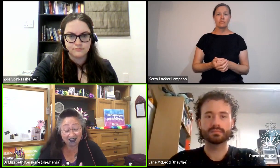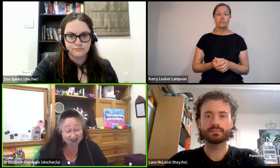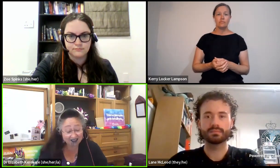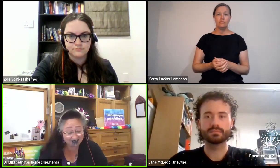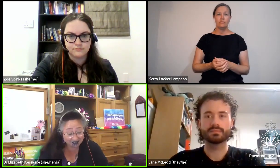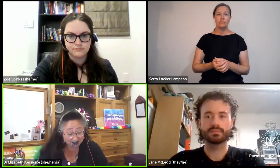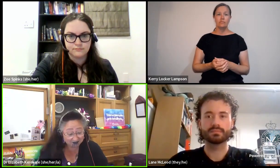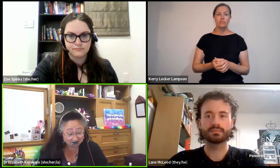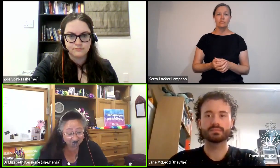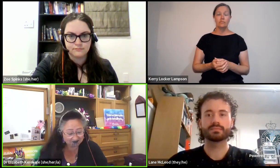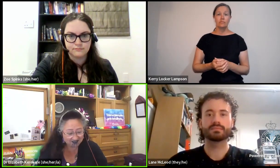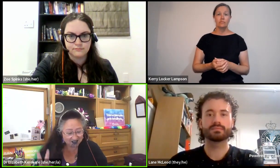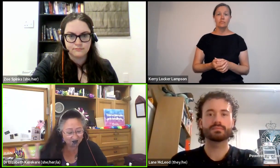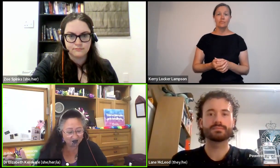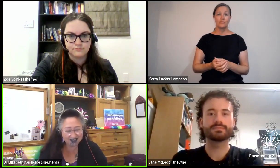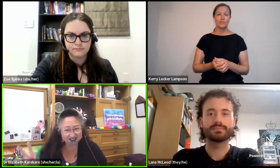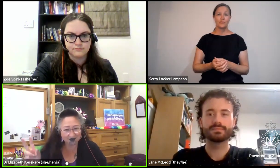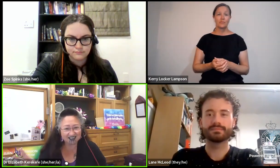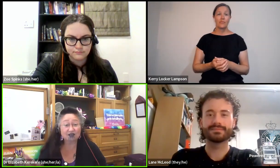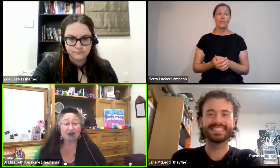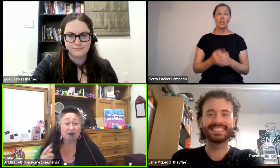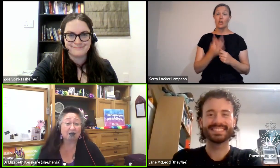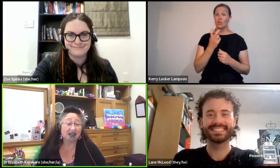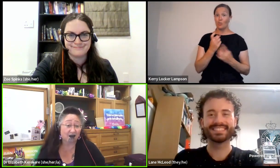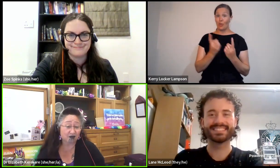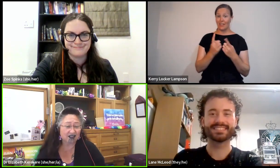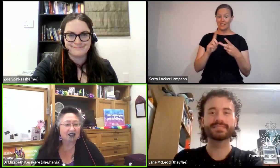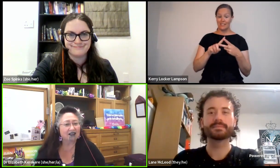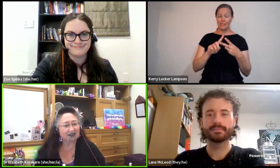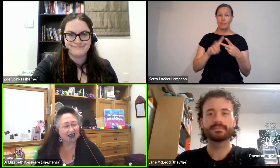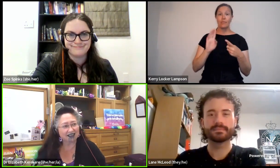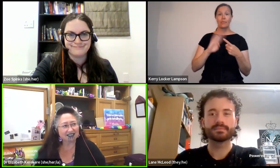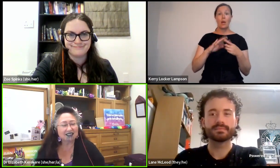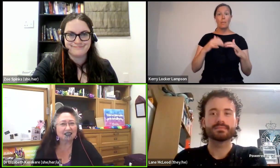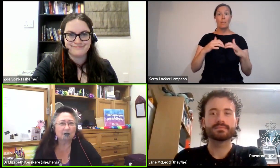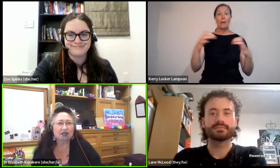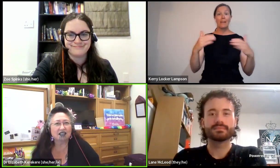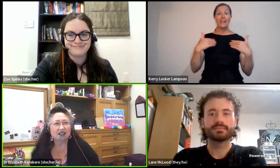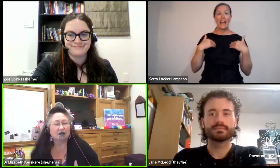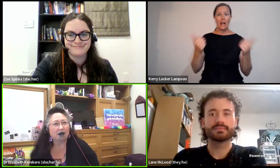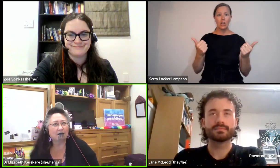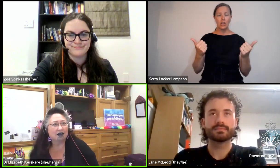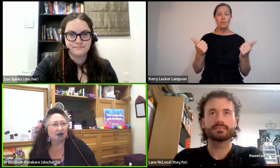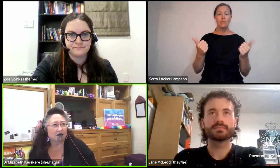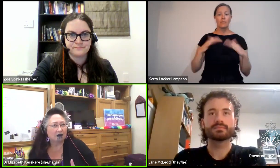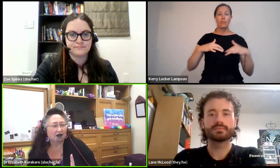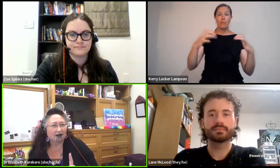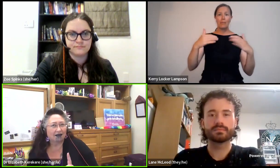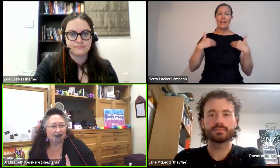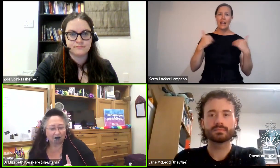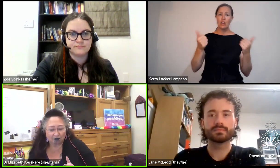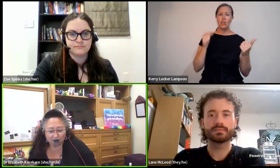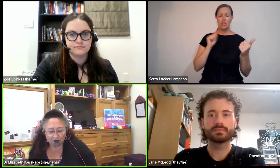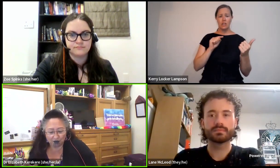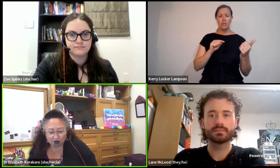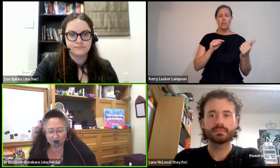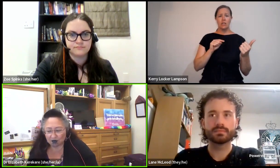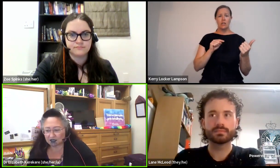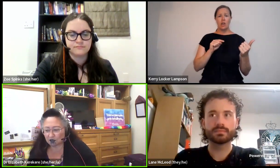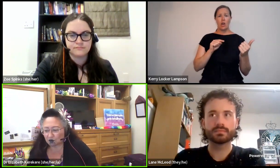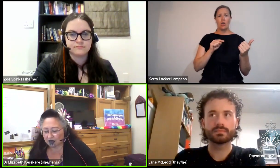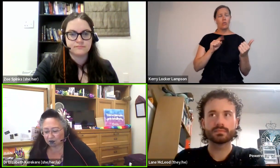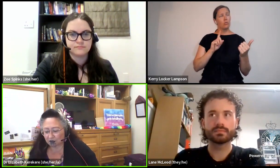and the other thing it does, two more things. One is around public health. They're disestablishing the public